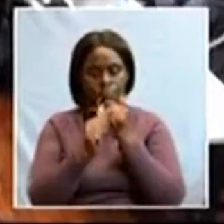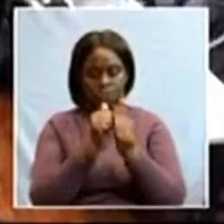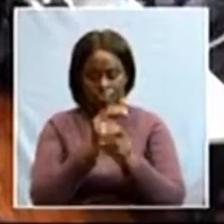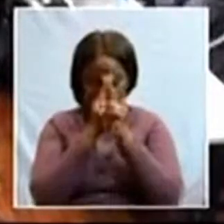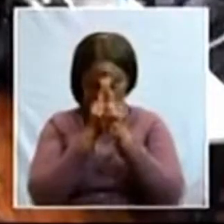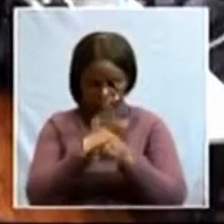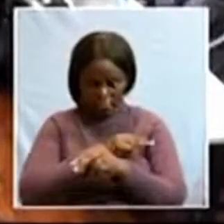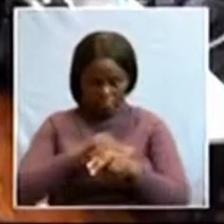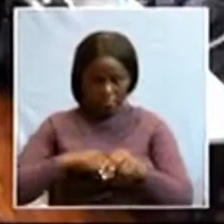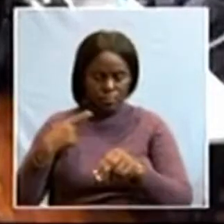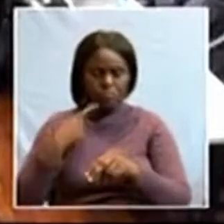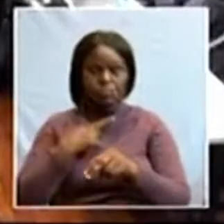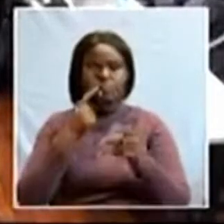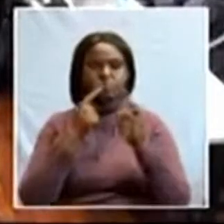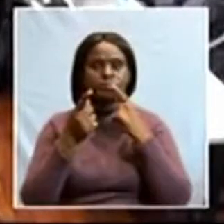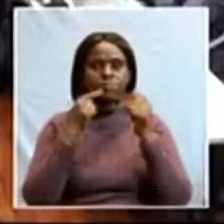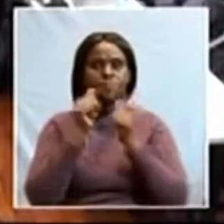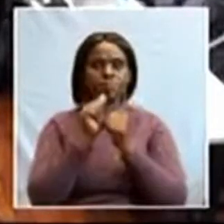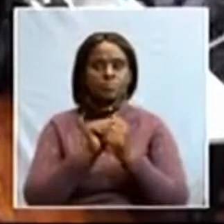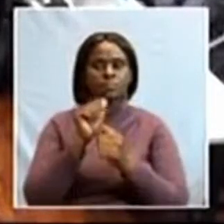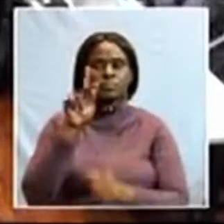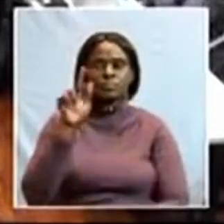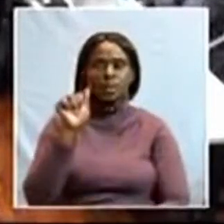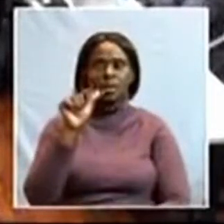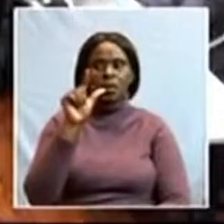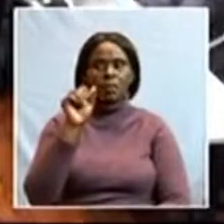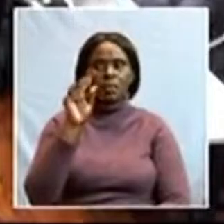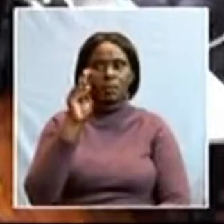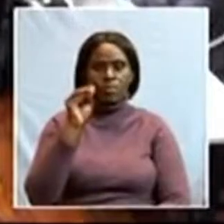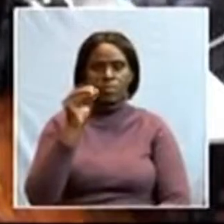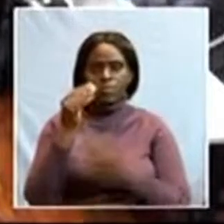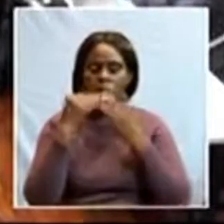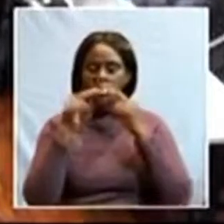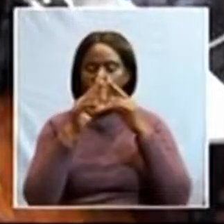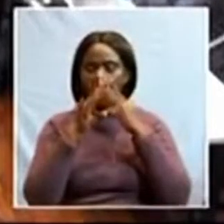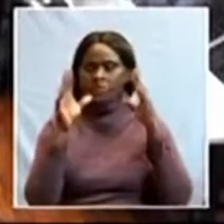Member was talking about. Honorable Kalo. Thank you very much, Chair.